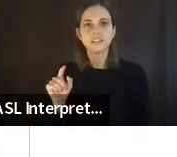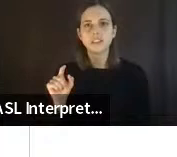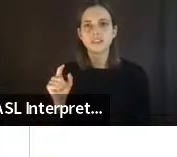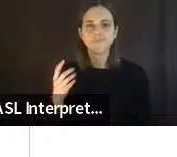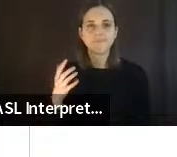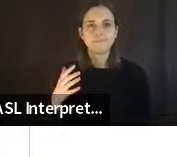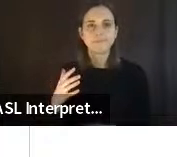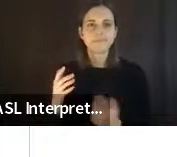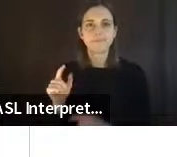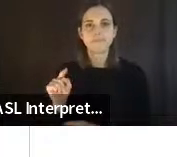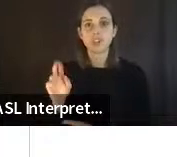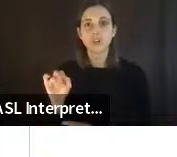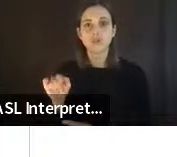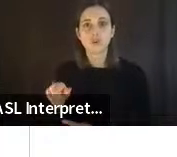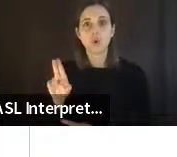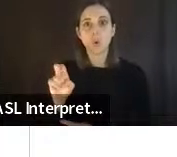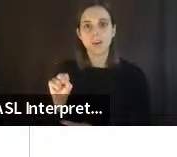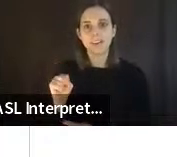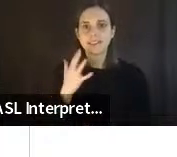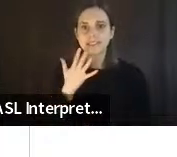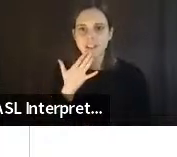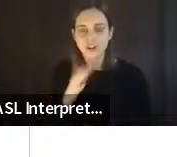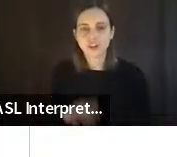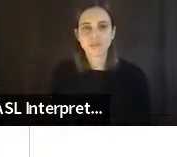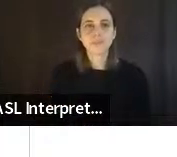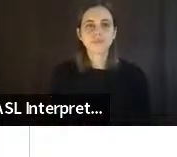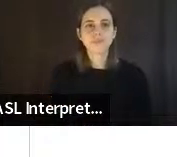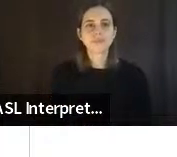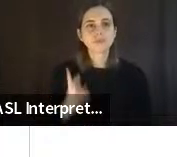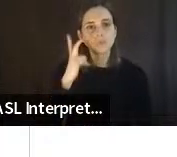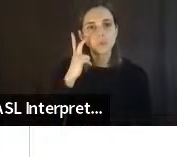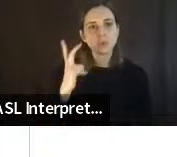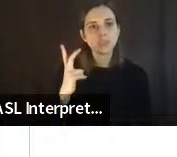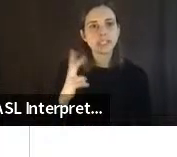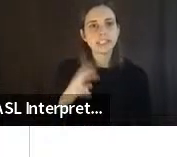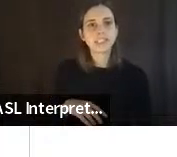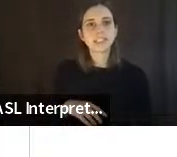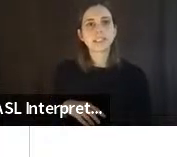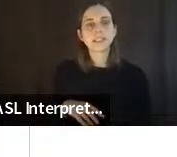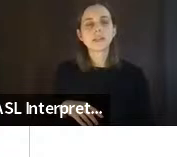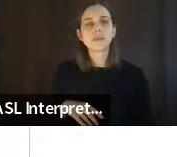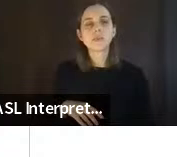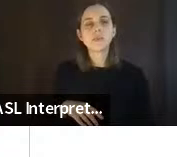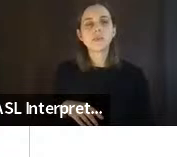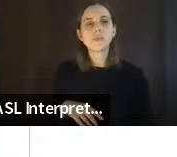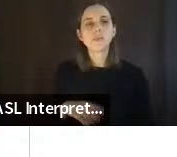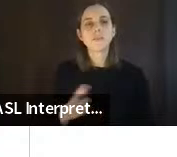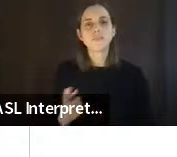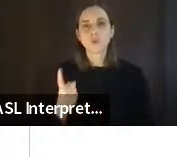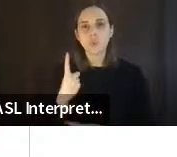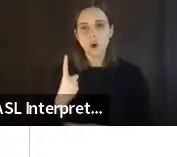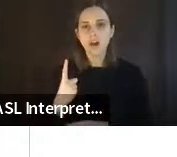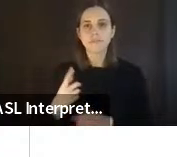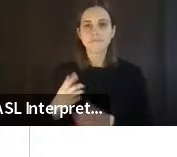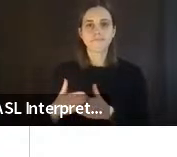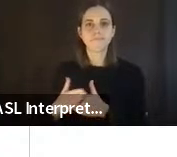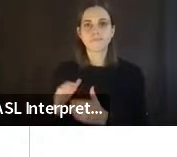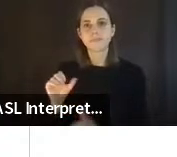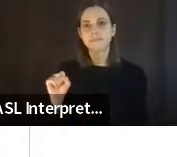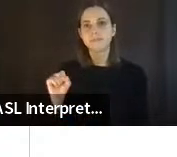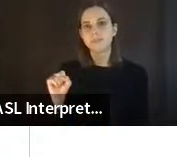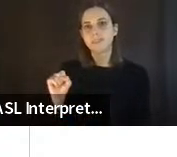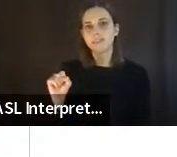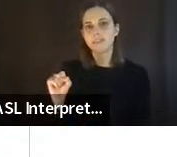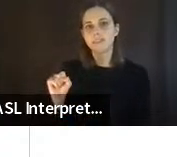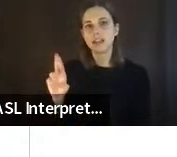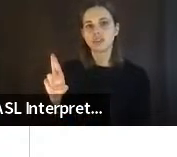in Vancouver, where you add 1 or 2 kind of between SR 14 and SR 500, highlighted there with the